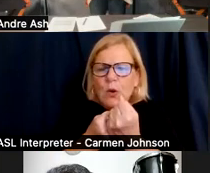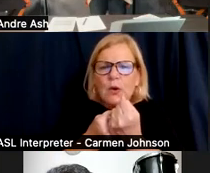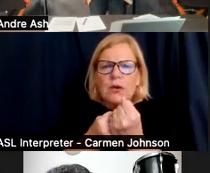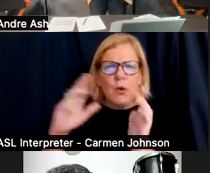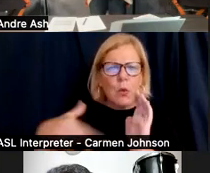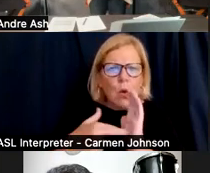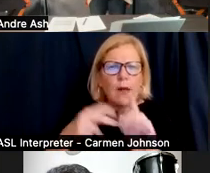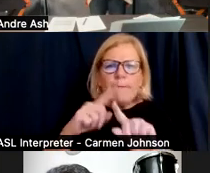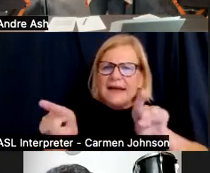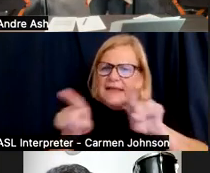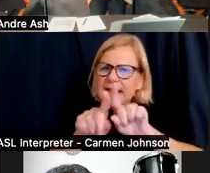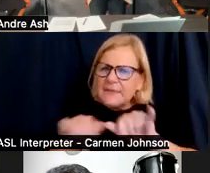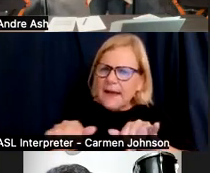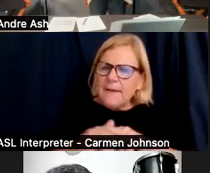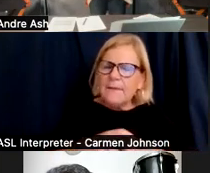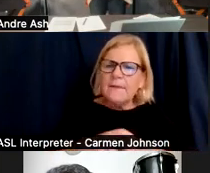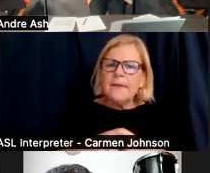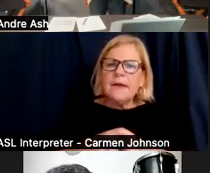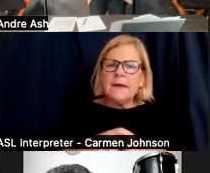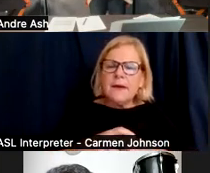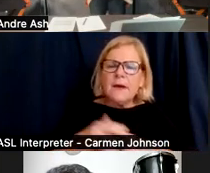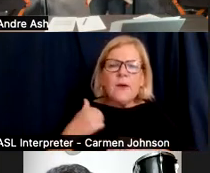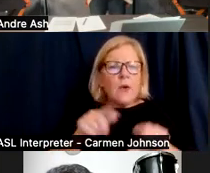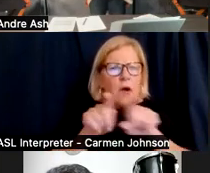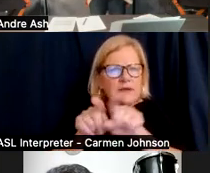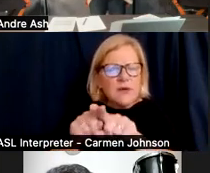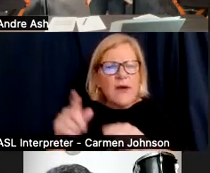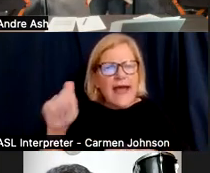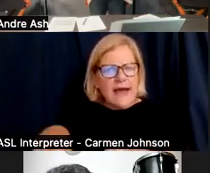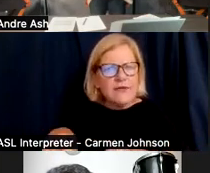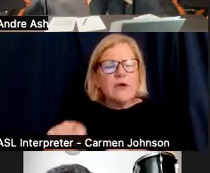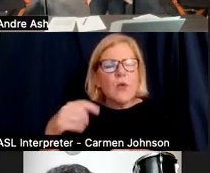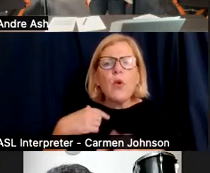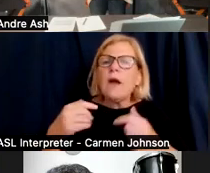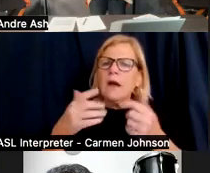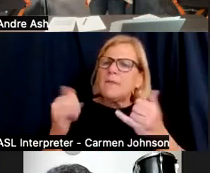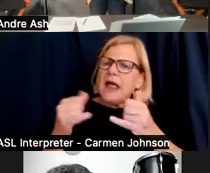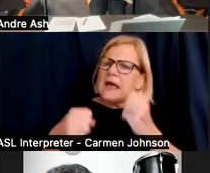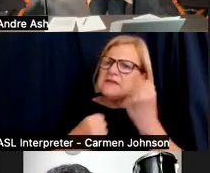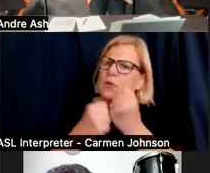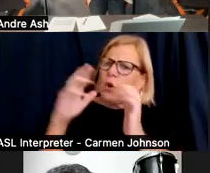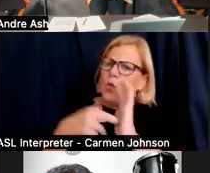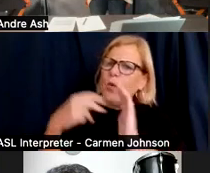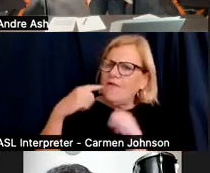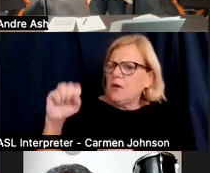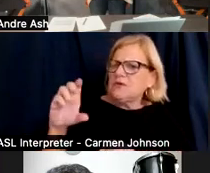but at the same time, we're also we're playing a support role for the soloist,